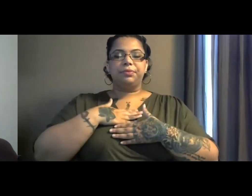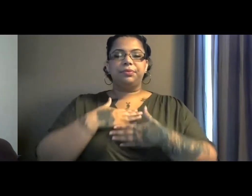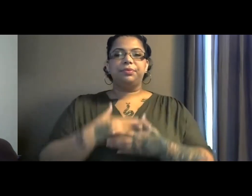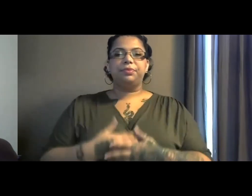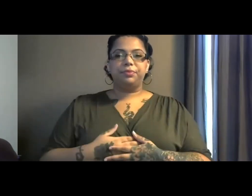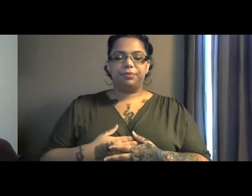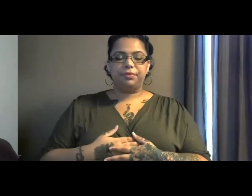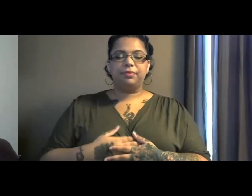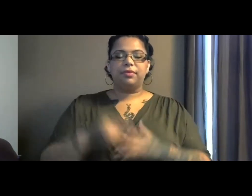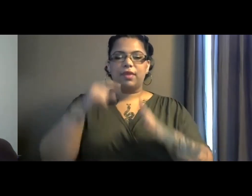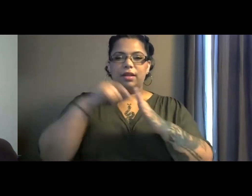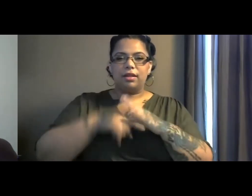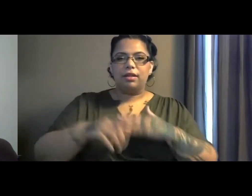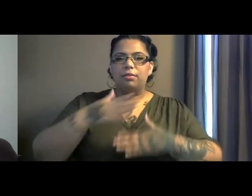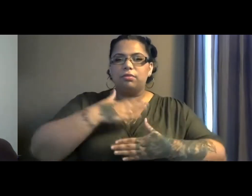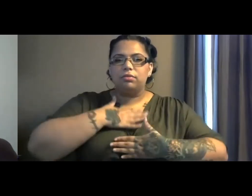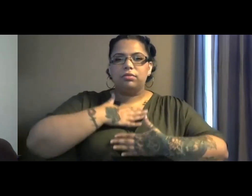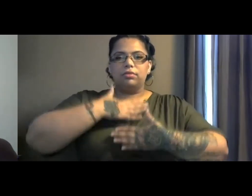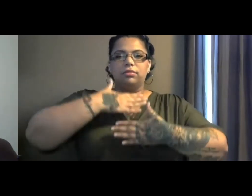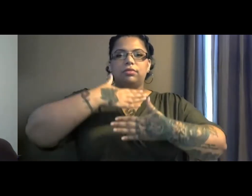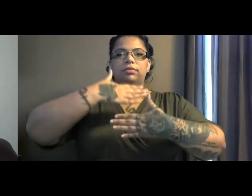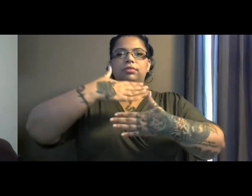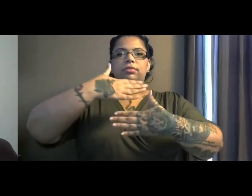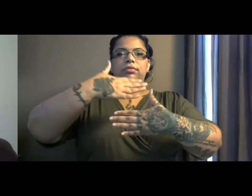deeply, taking a deep breath.